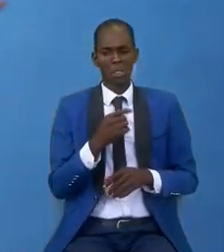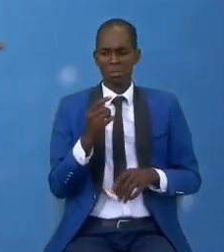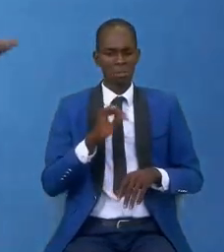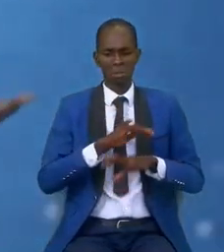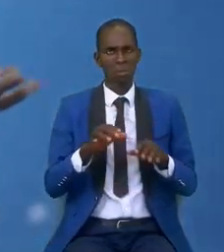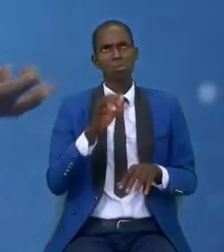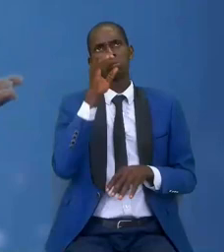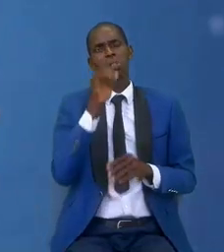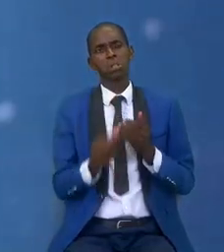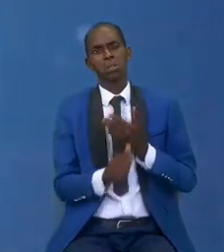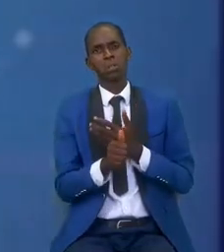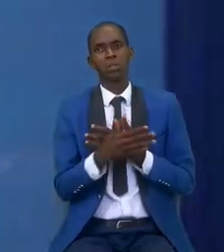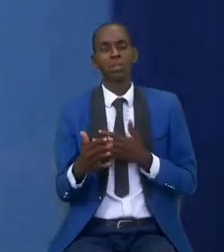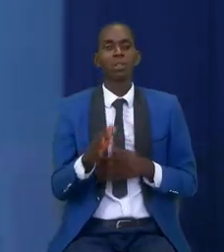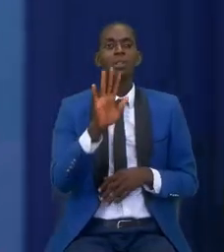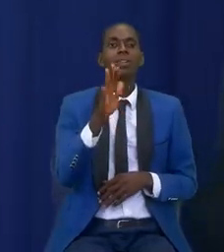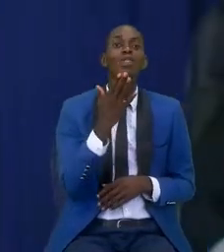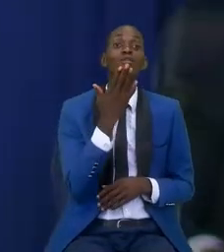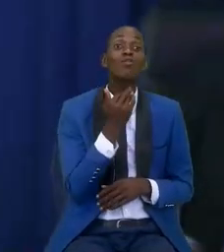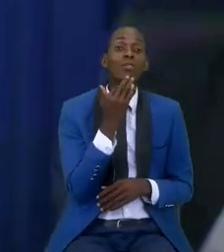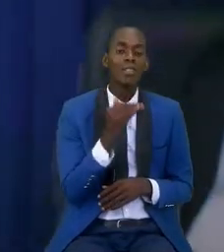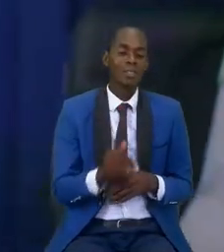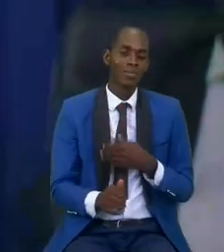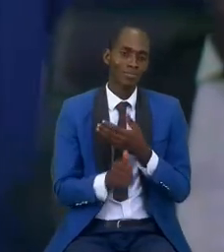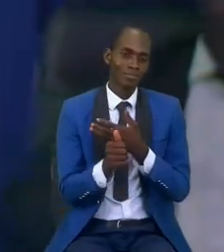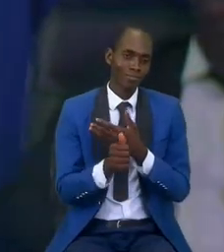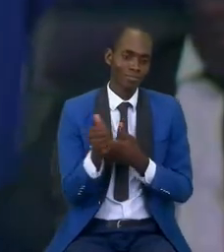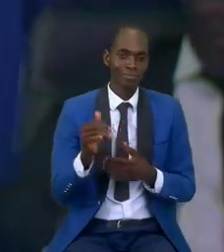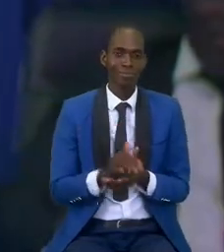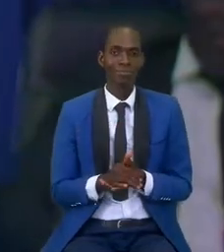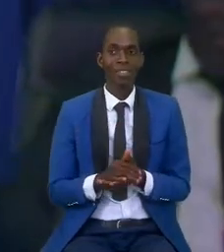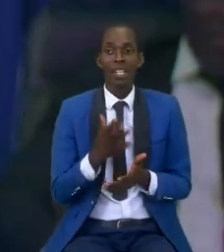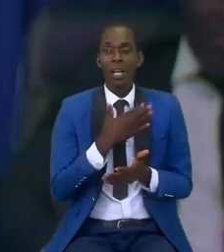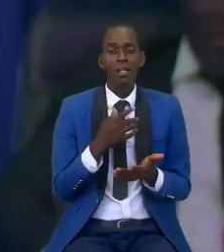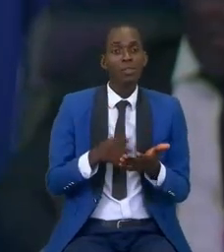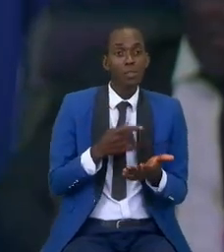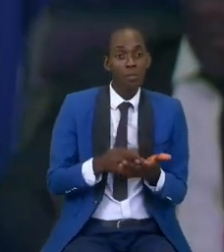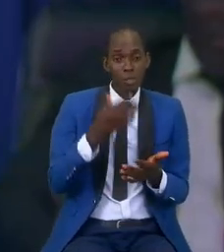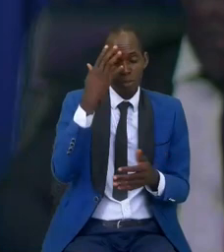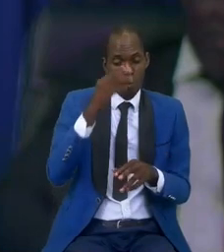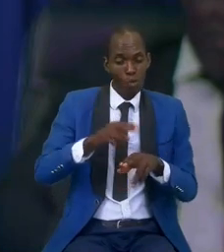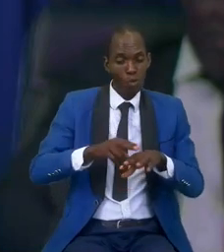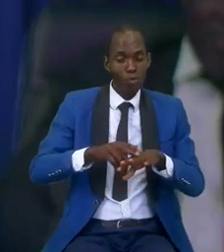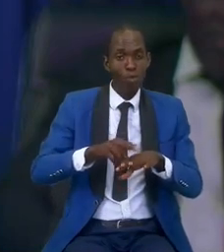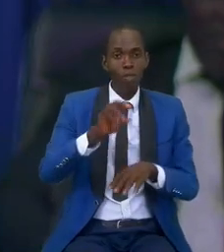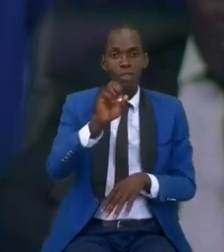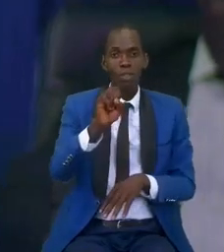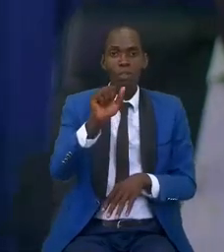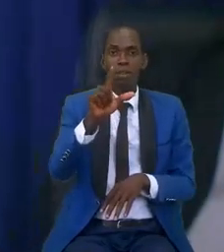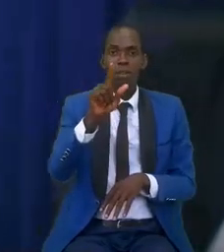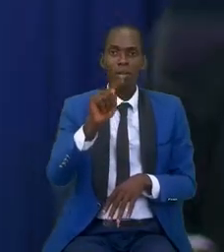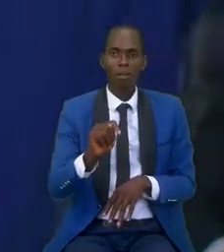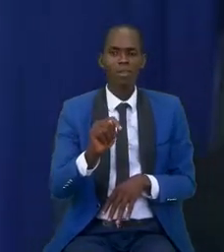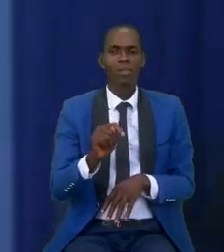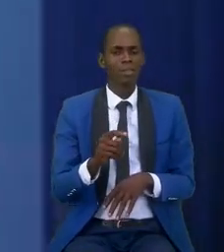and sometimes you want salt they say that I need to understand that before they say that thing you know it's deadly and